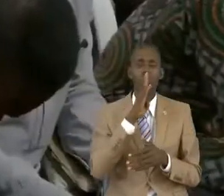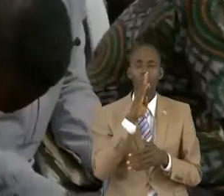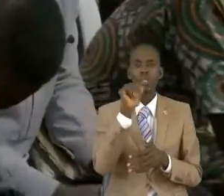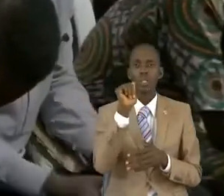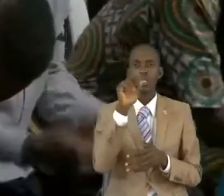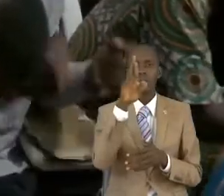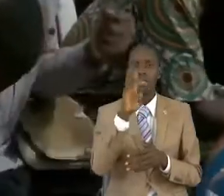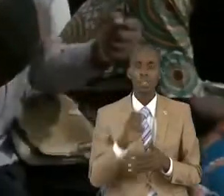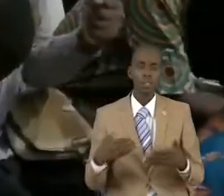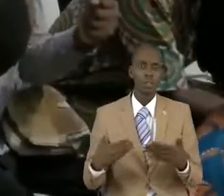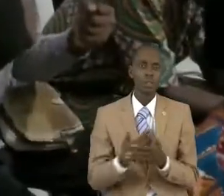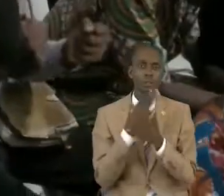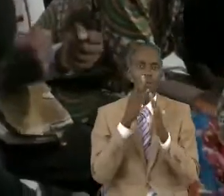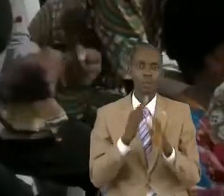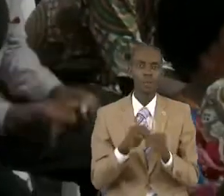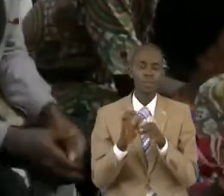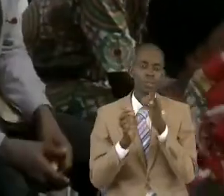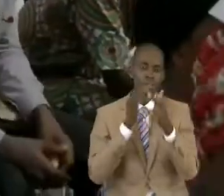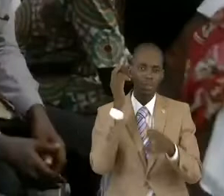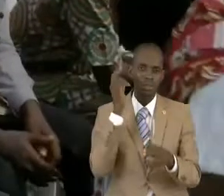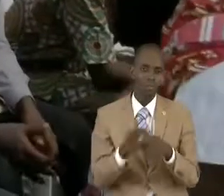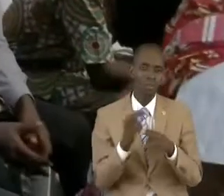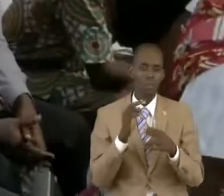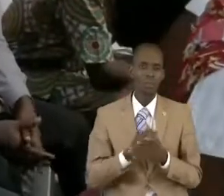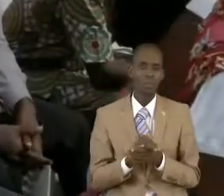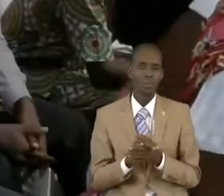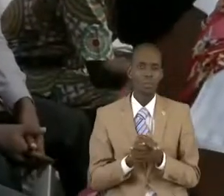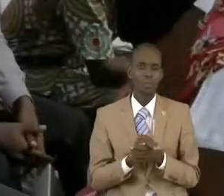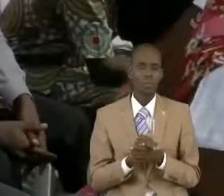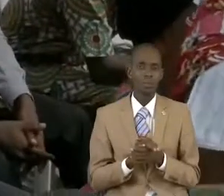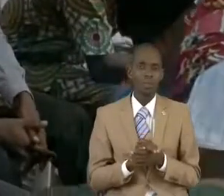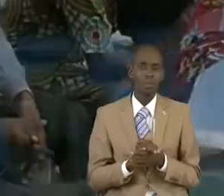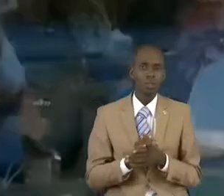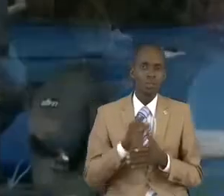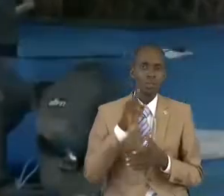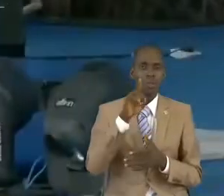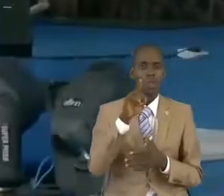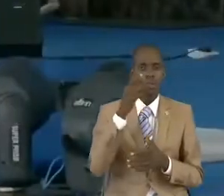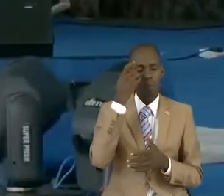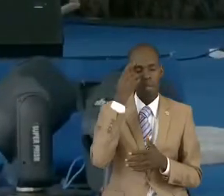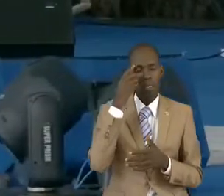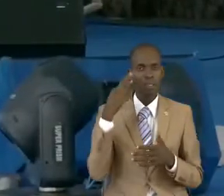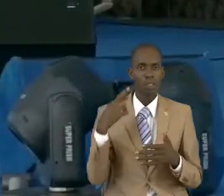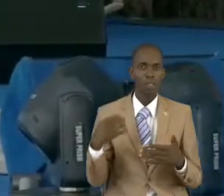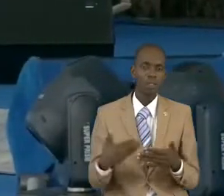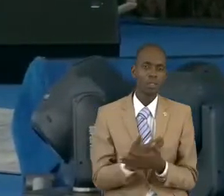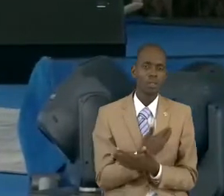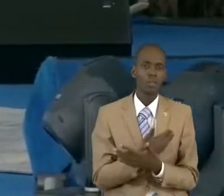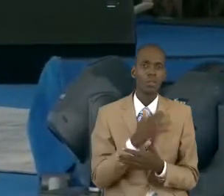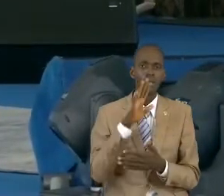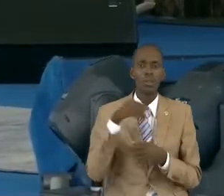Jesus' name. Your mind renewed. Your heart renewed.